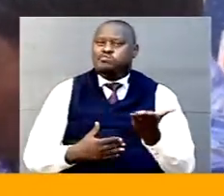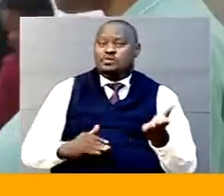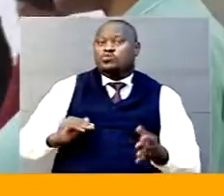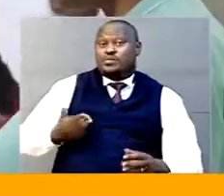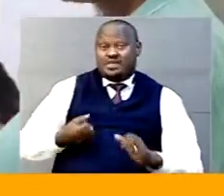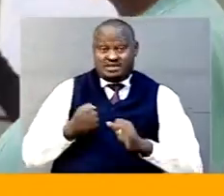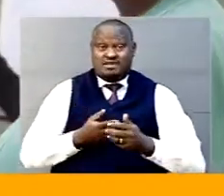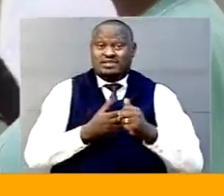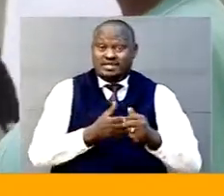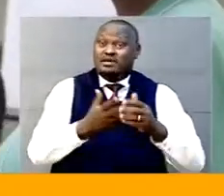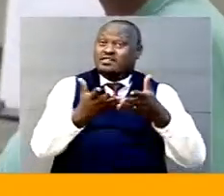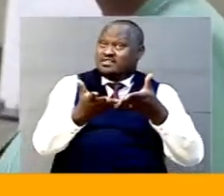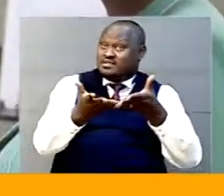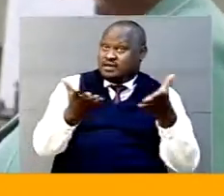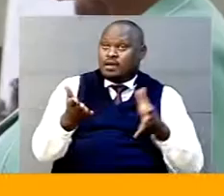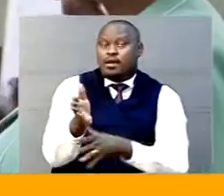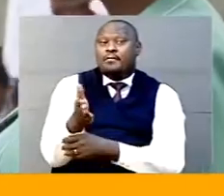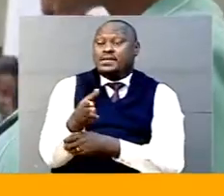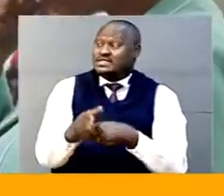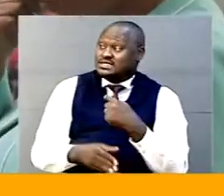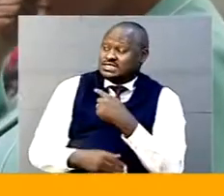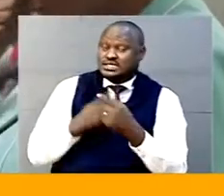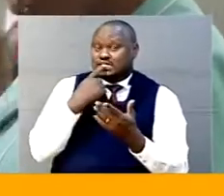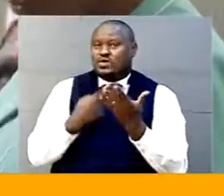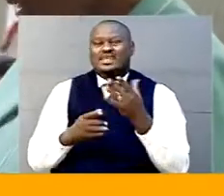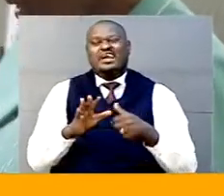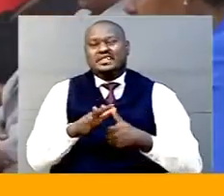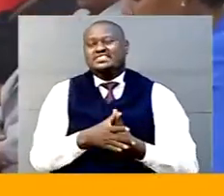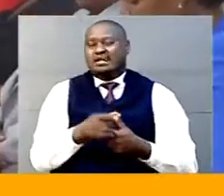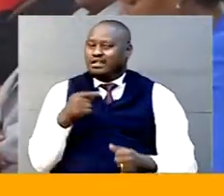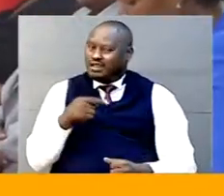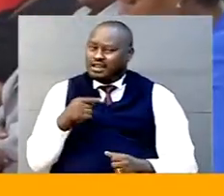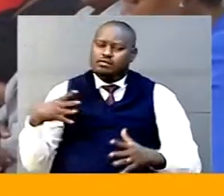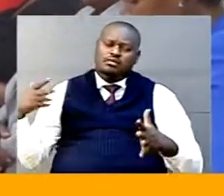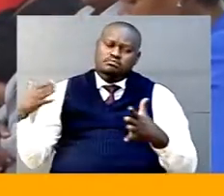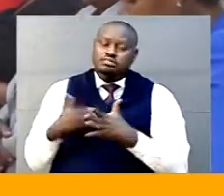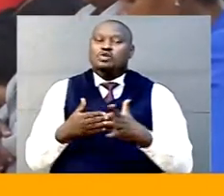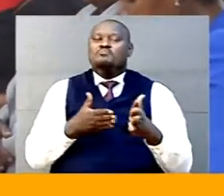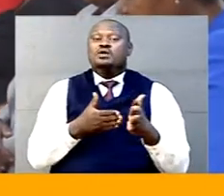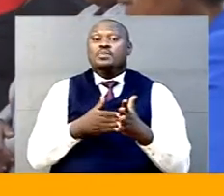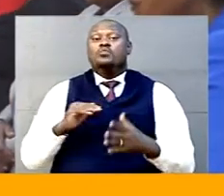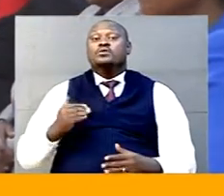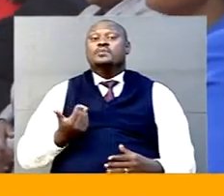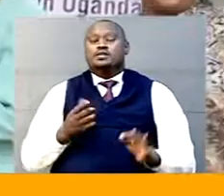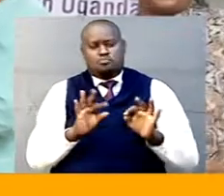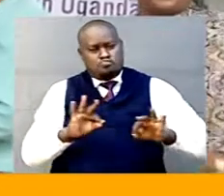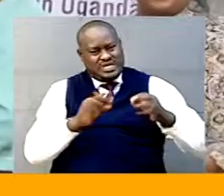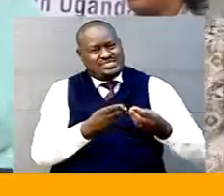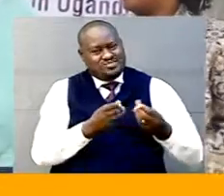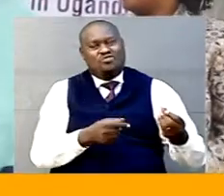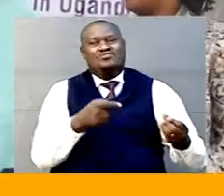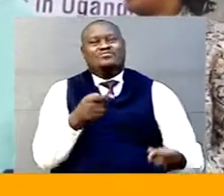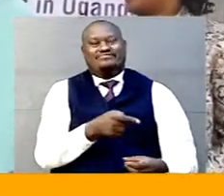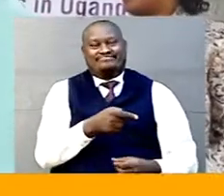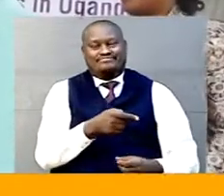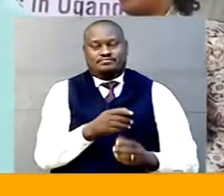leadership positions, Minister Mtuzo says traditional norms and practices that hinder women's progress need to be fought.